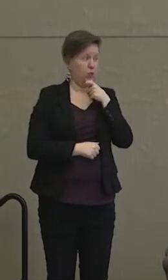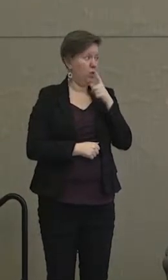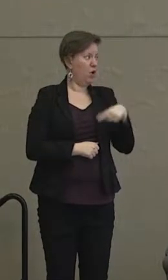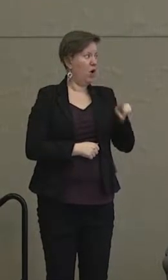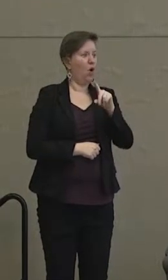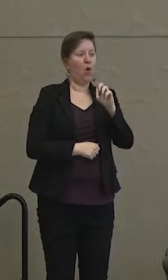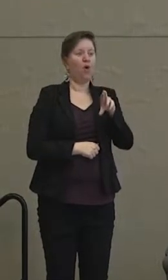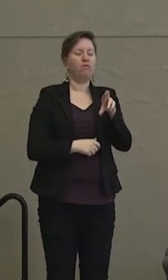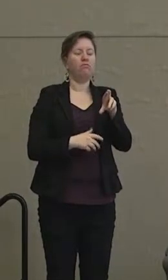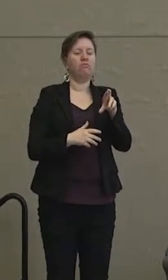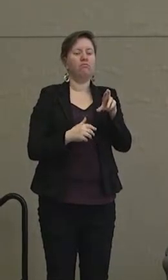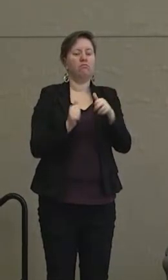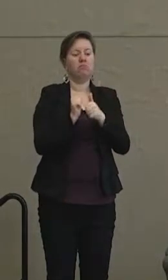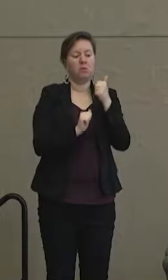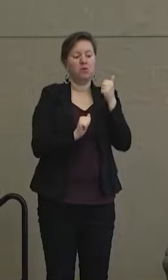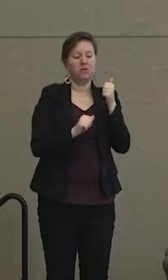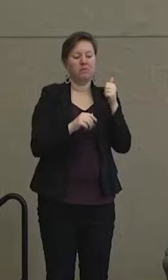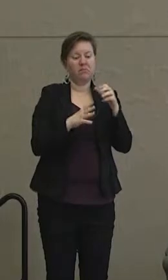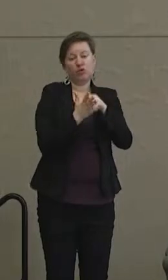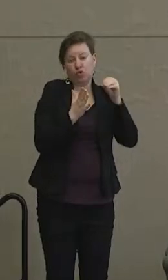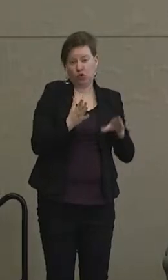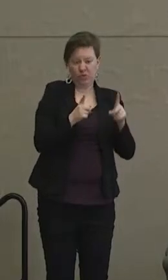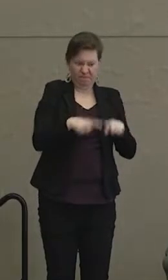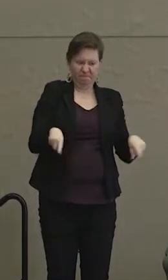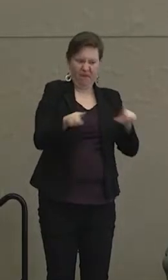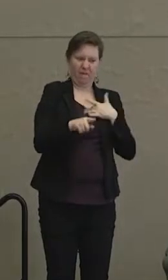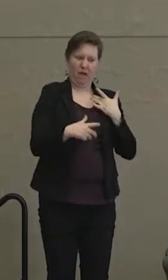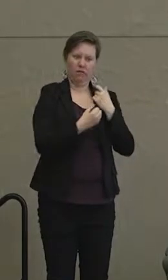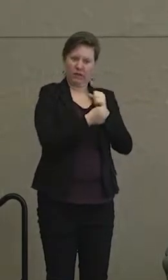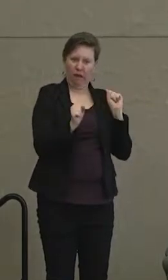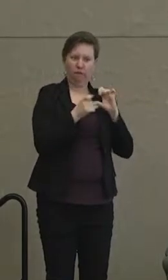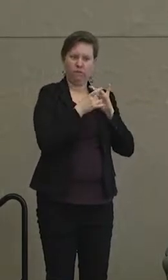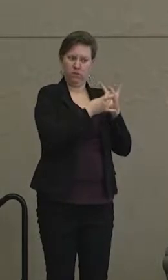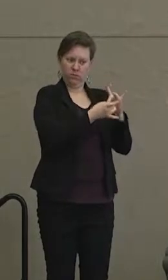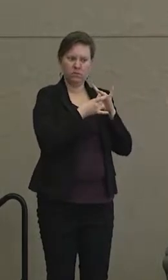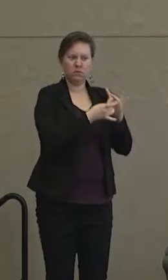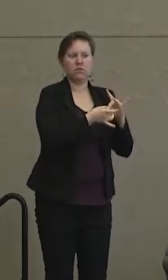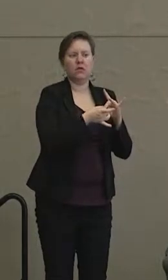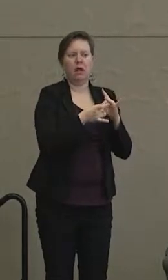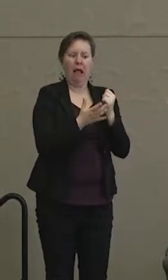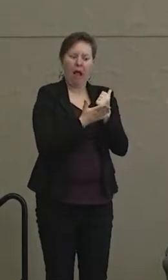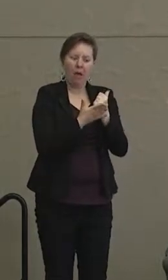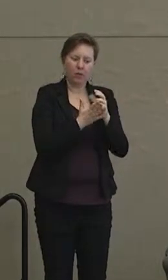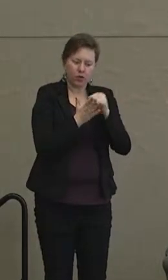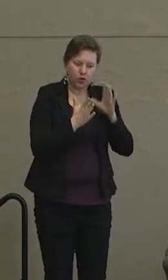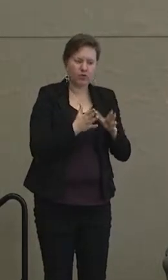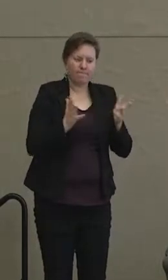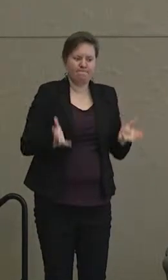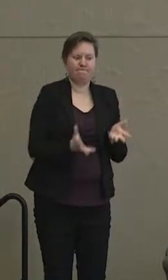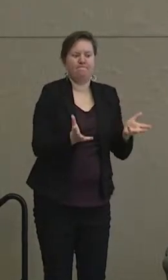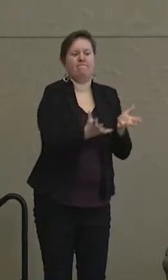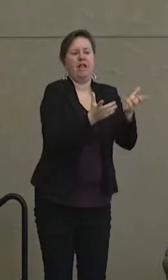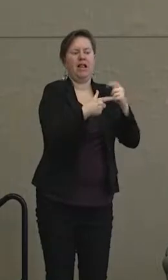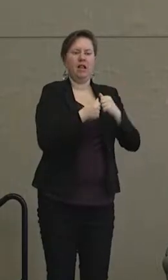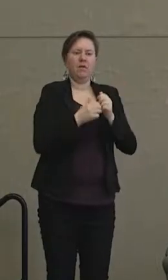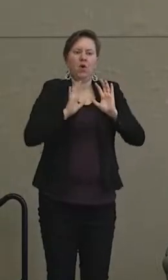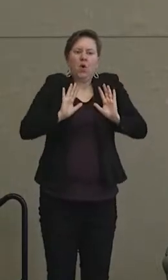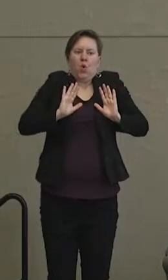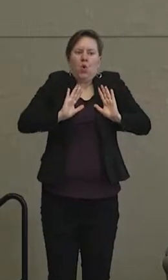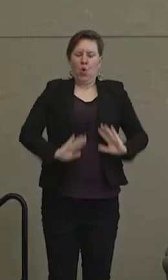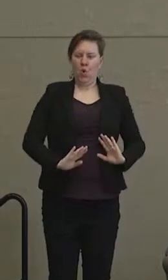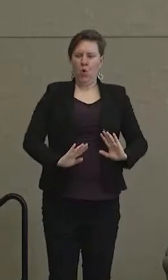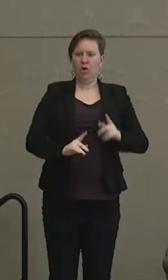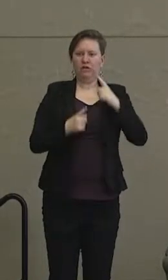or primarily, our clients are primarily students, and so kind of helping the students kind of get a little bit of breathing space